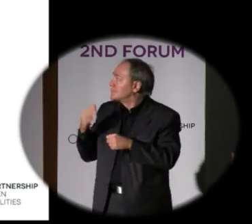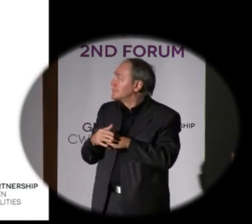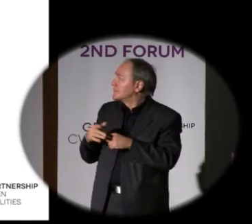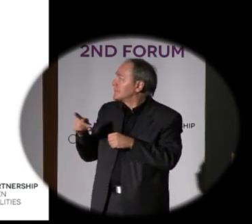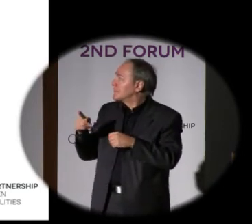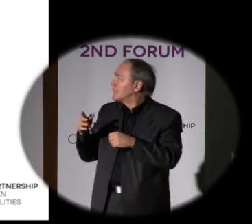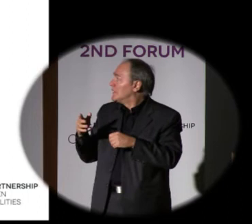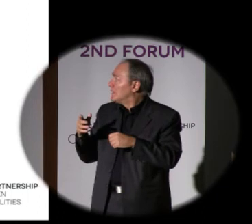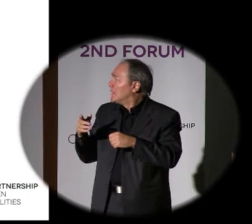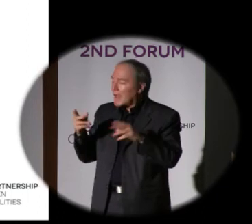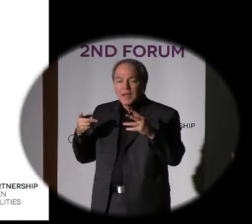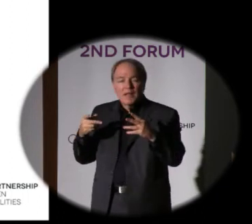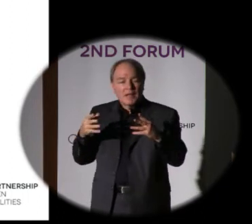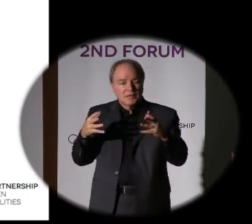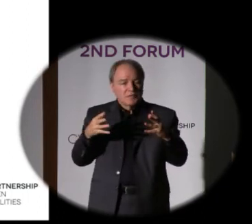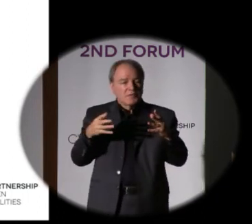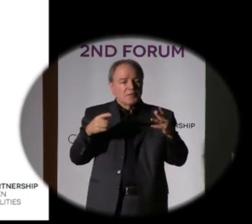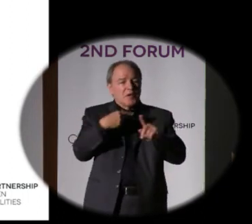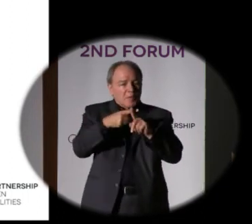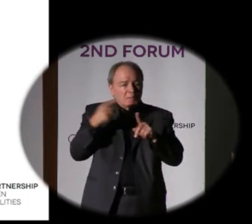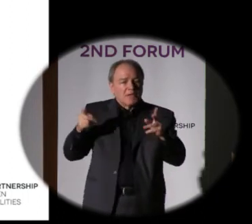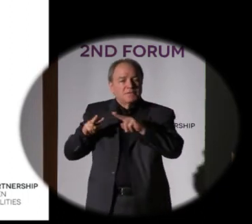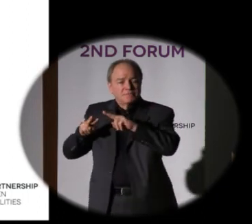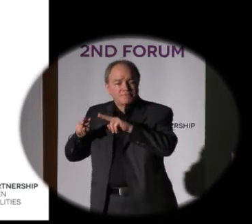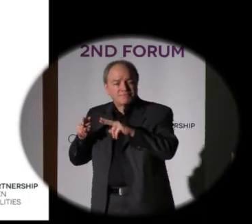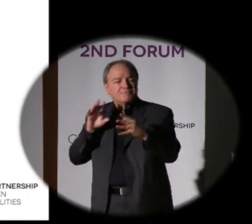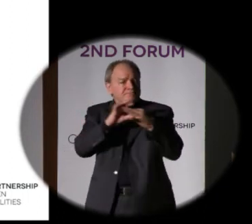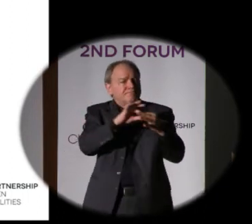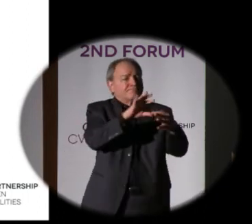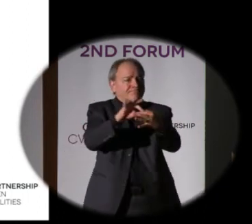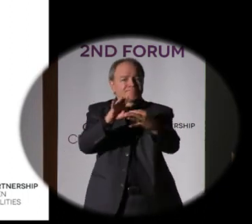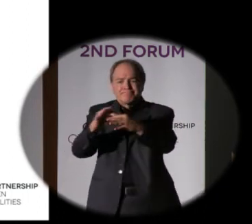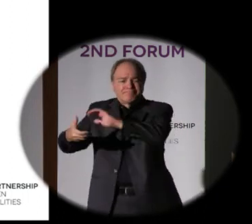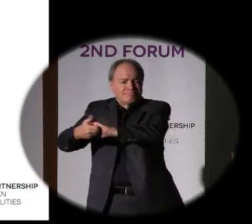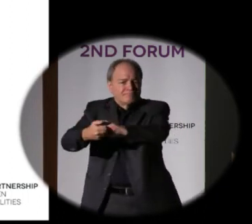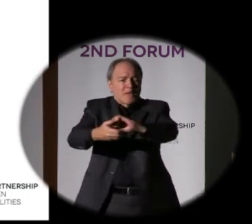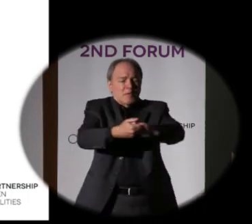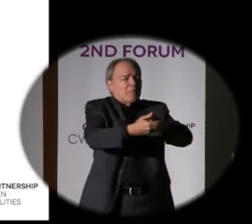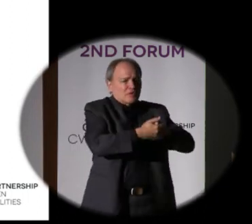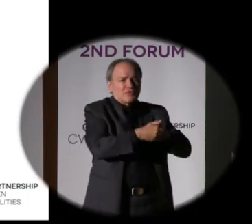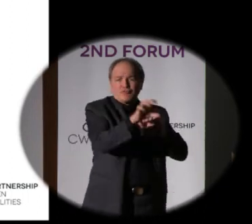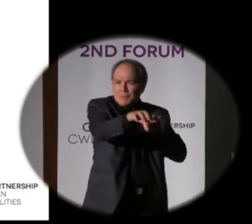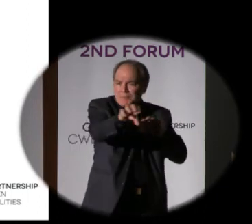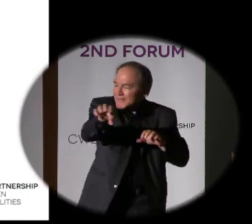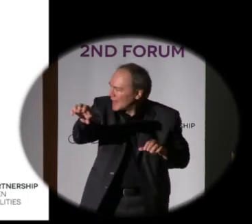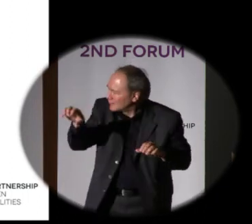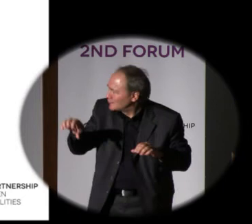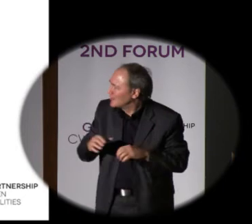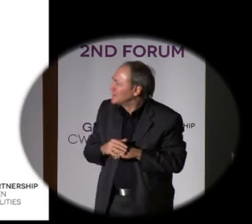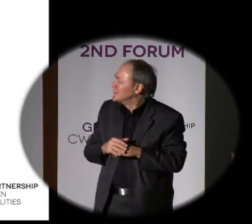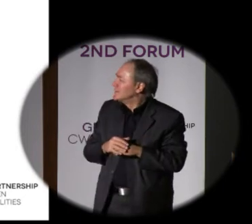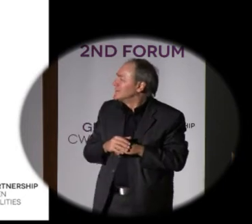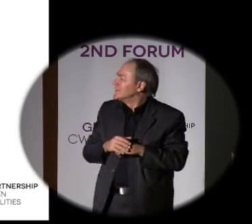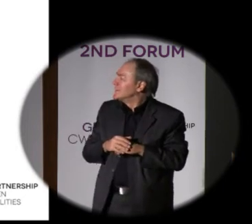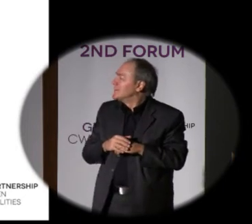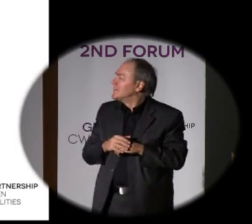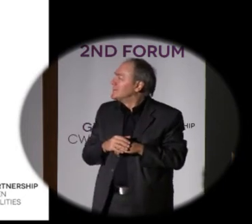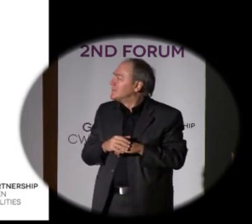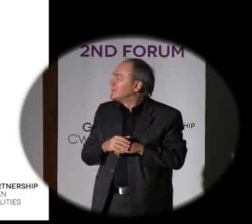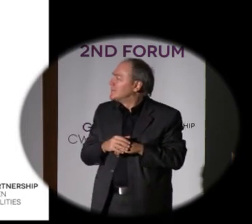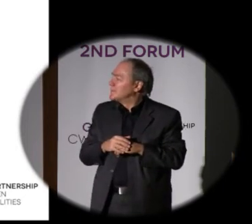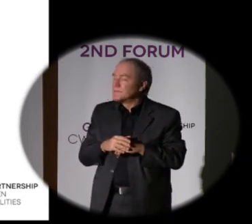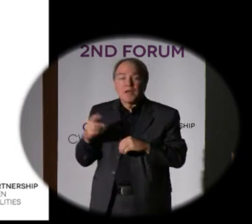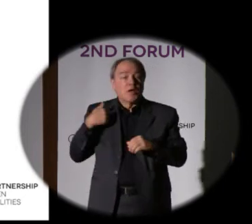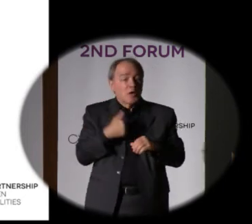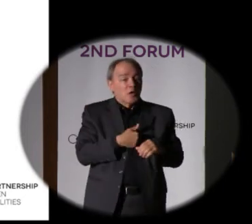each of the others, as well as emerging national partnerships. So we have been